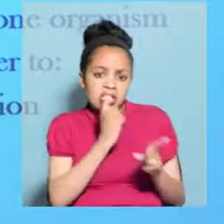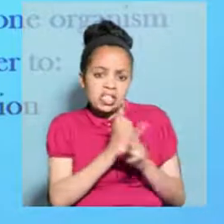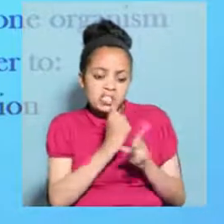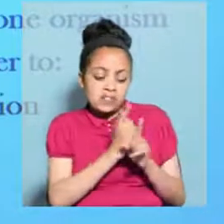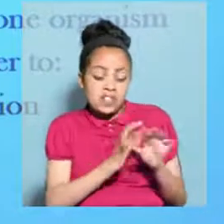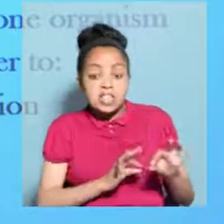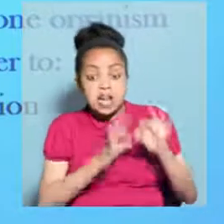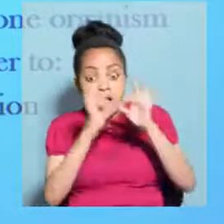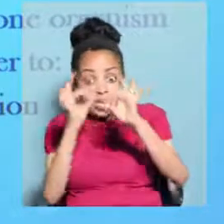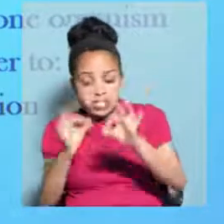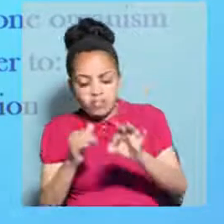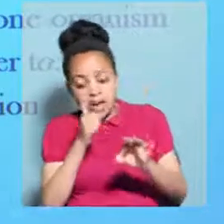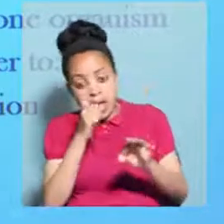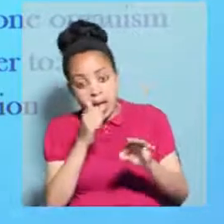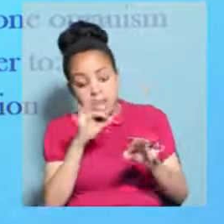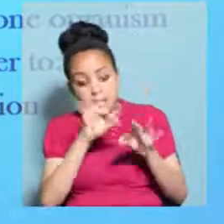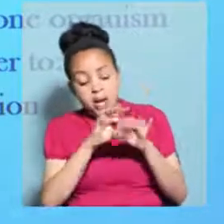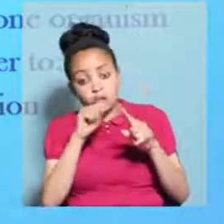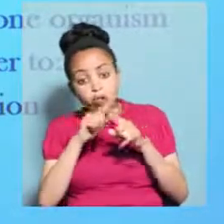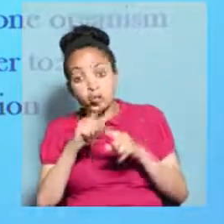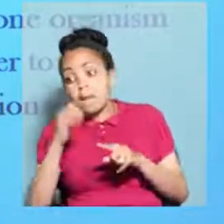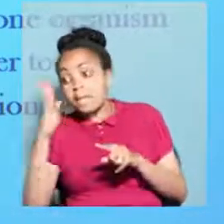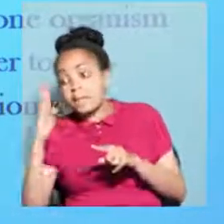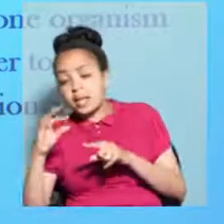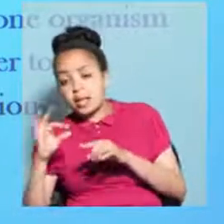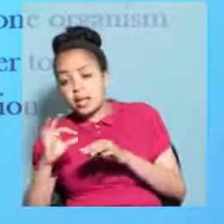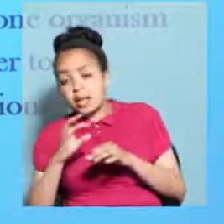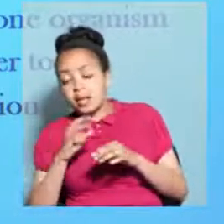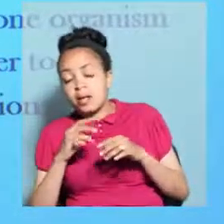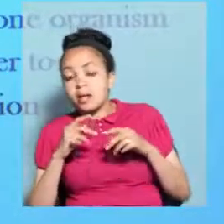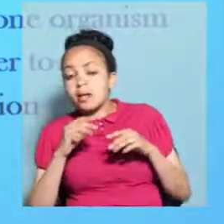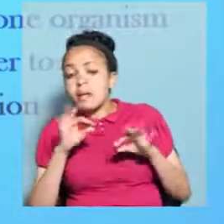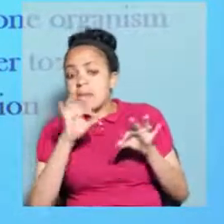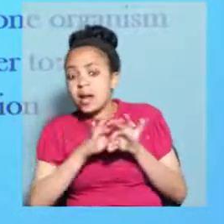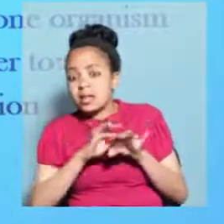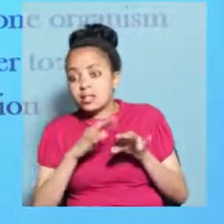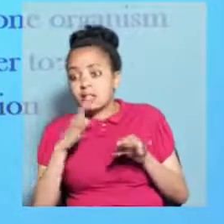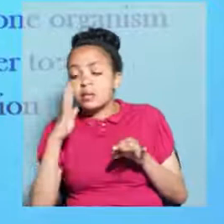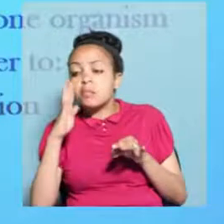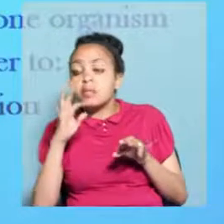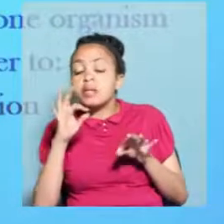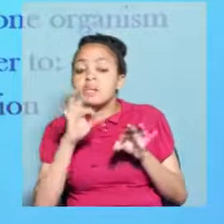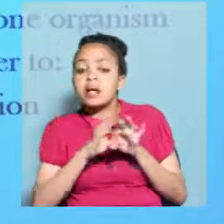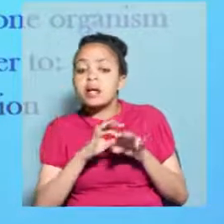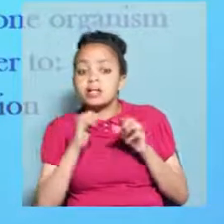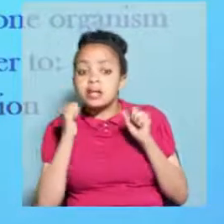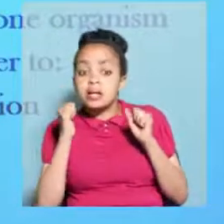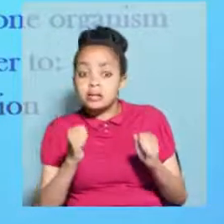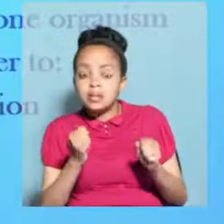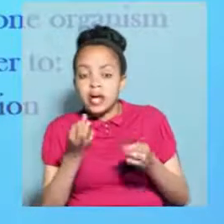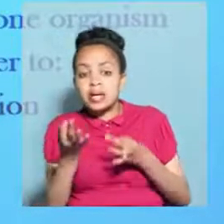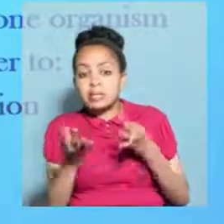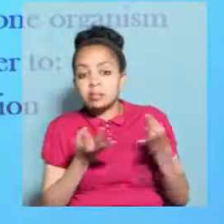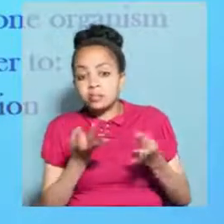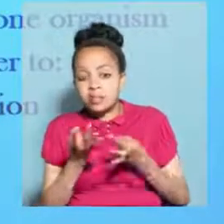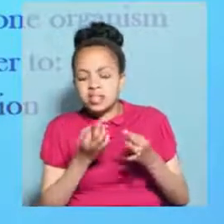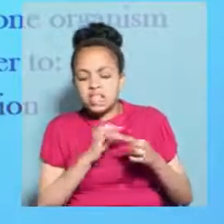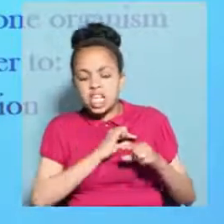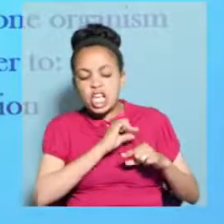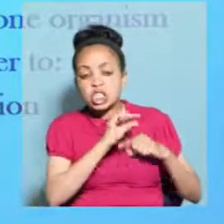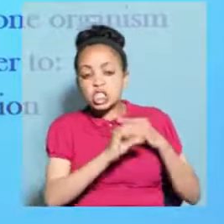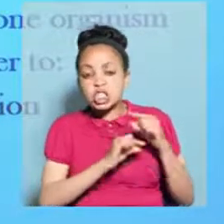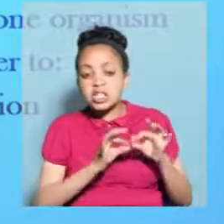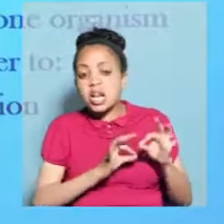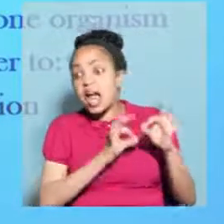successfully transferred from that of A plant to that of B plant, big plants can be capable to express a gene that